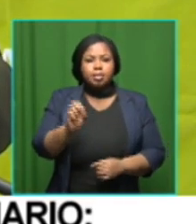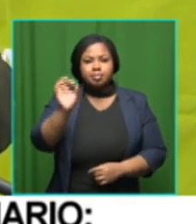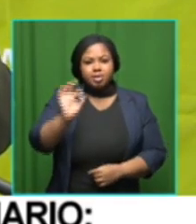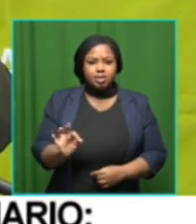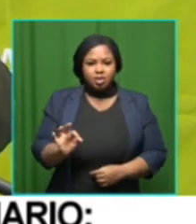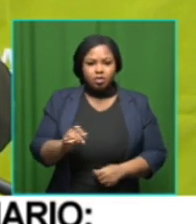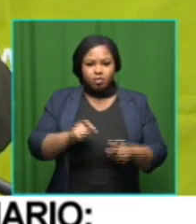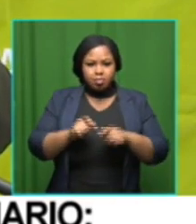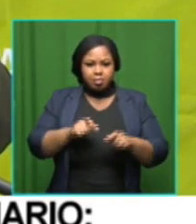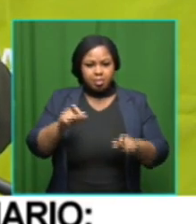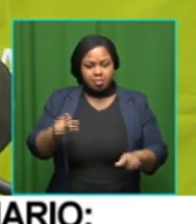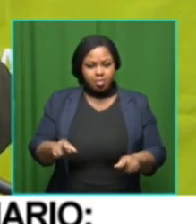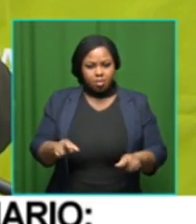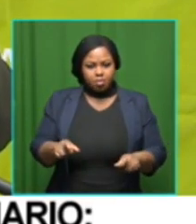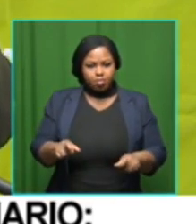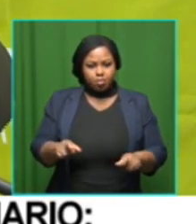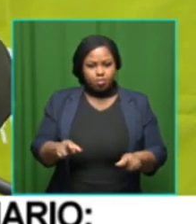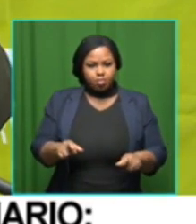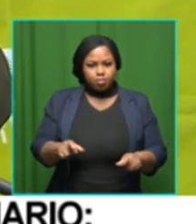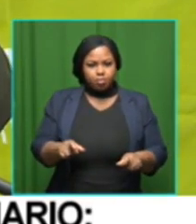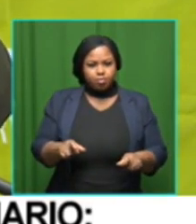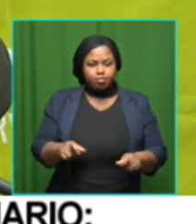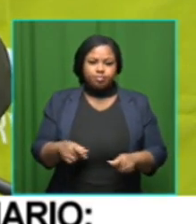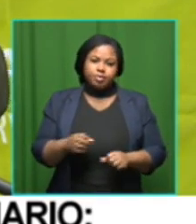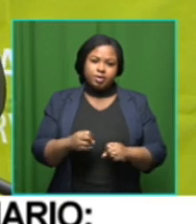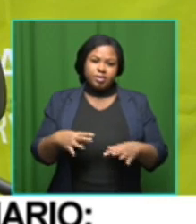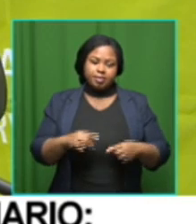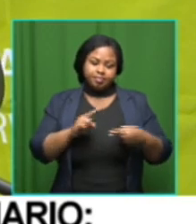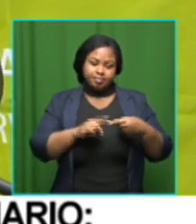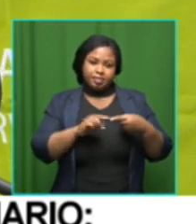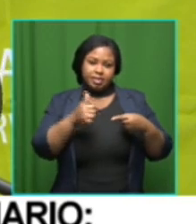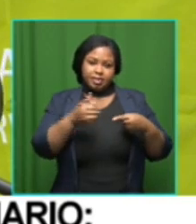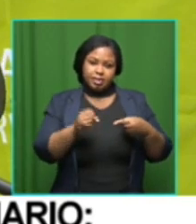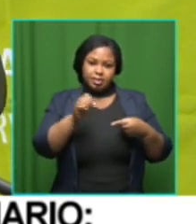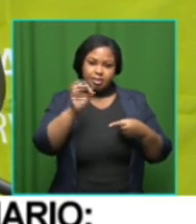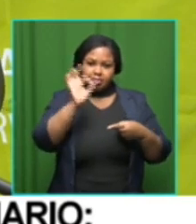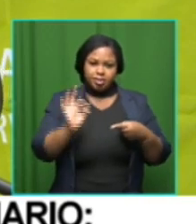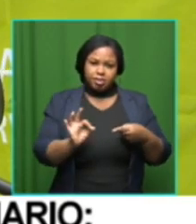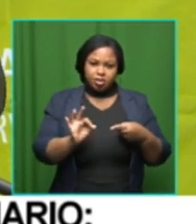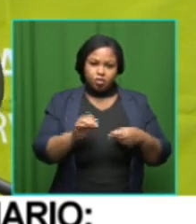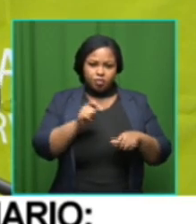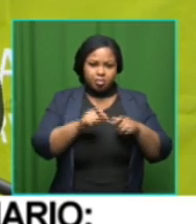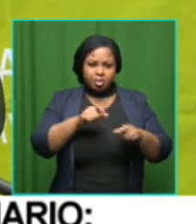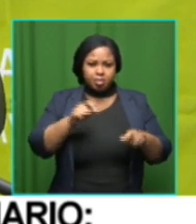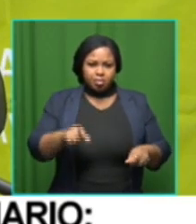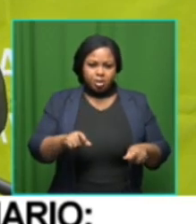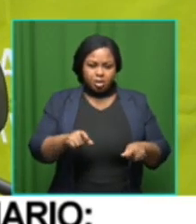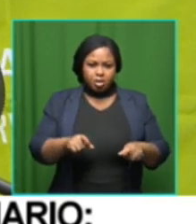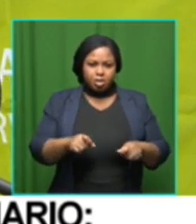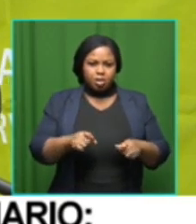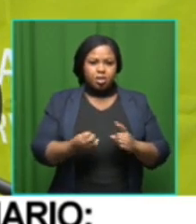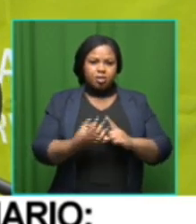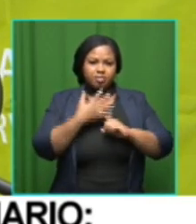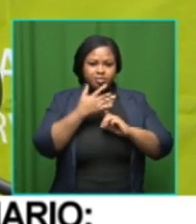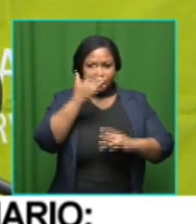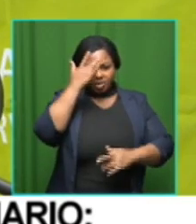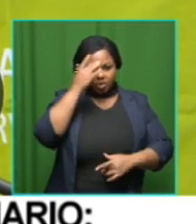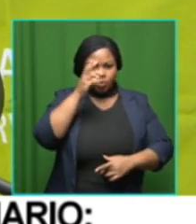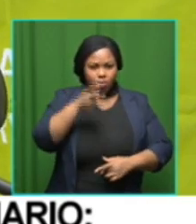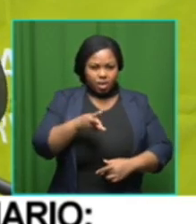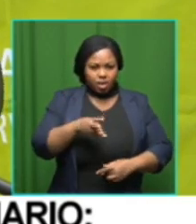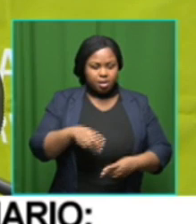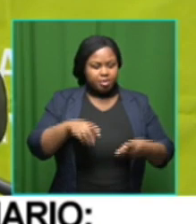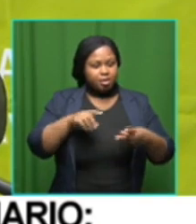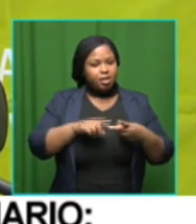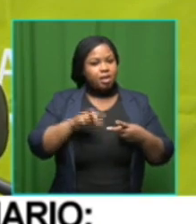we will have, we start with 60% of the population will get the infection, 80% of them